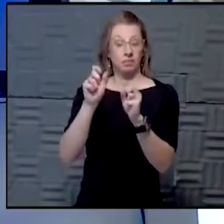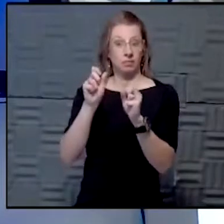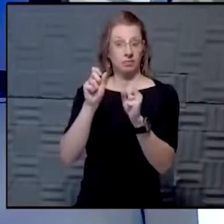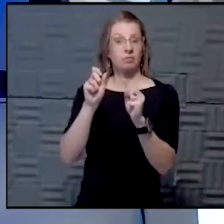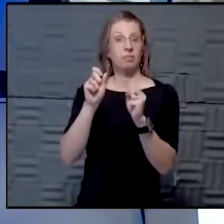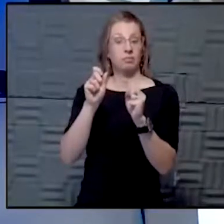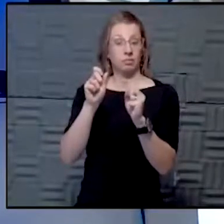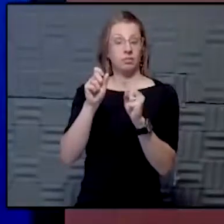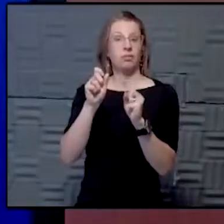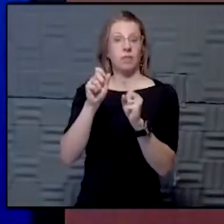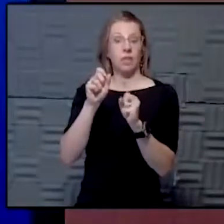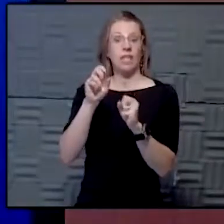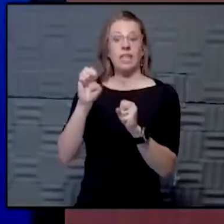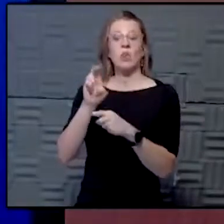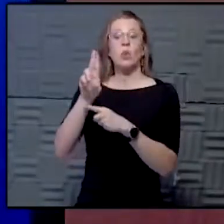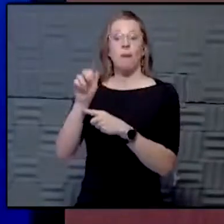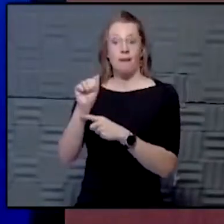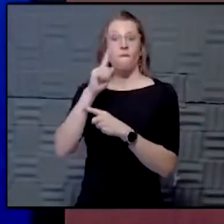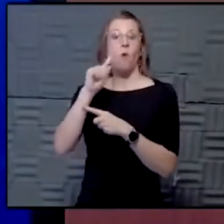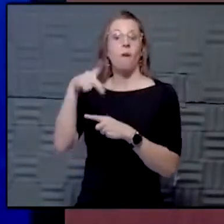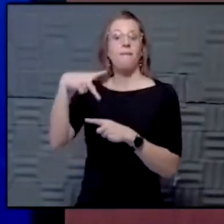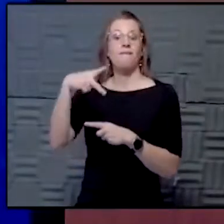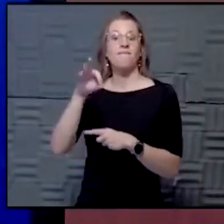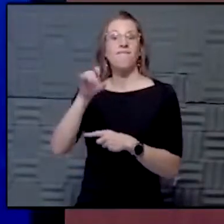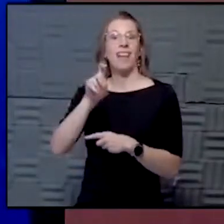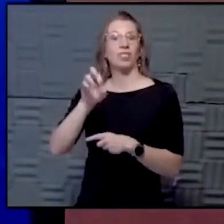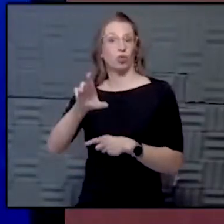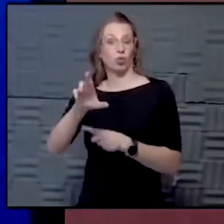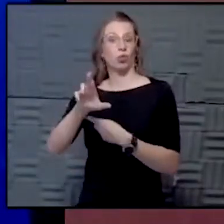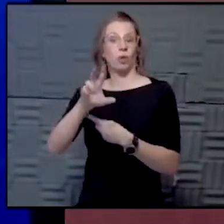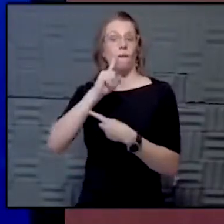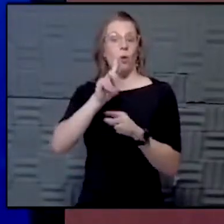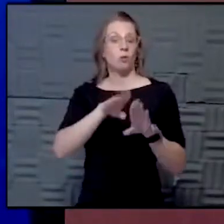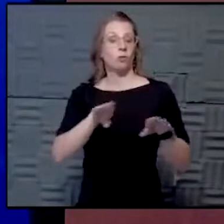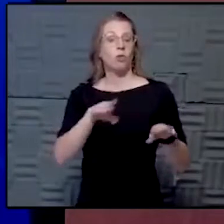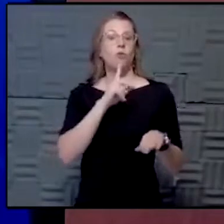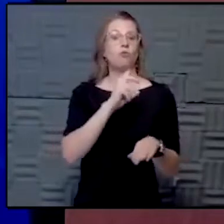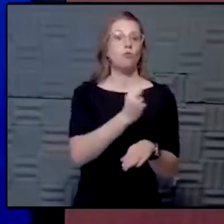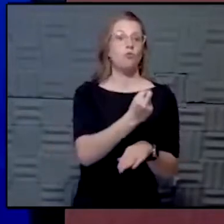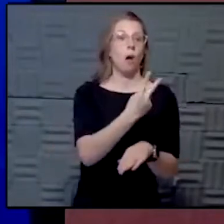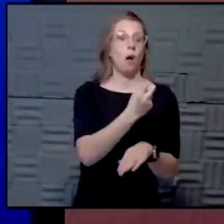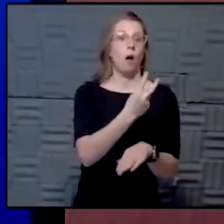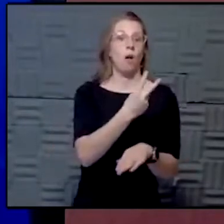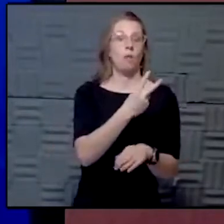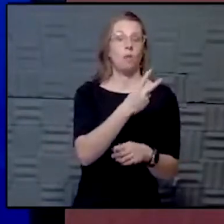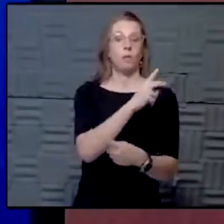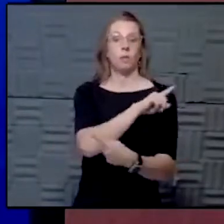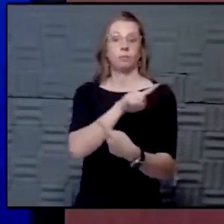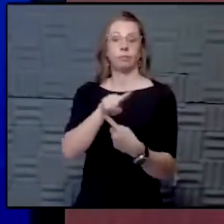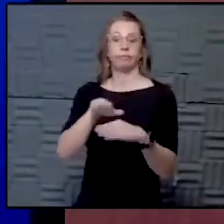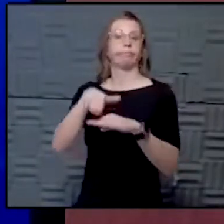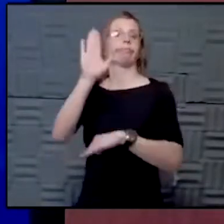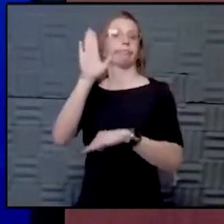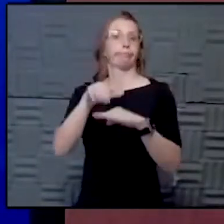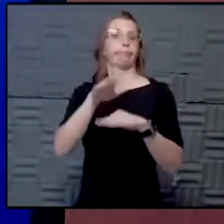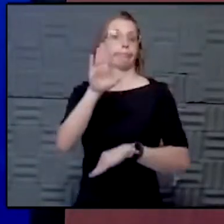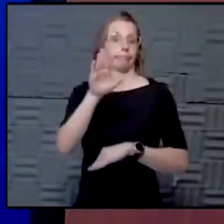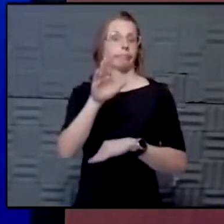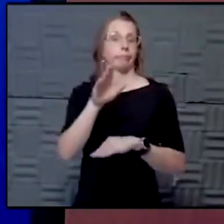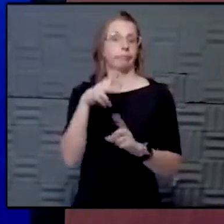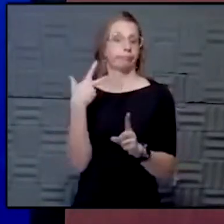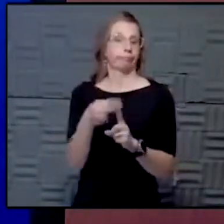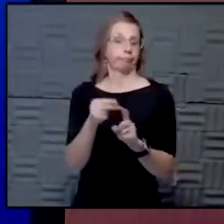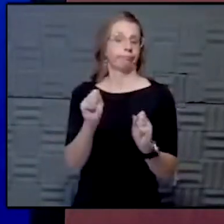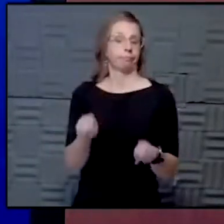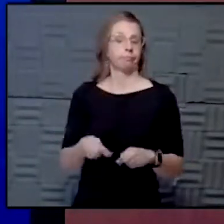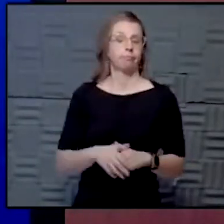use authorization for Pfizer for children from 12 now and above. And I